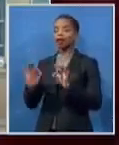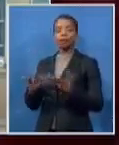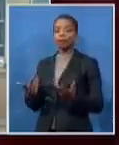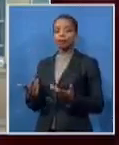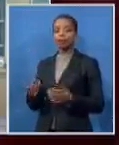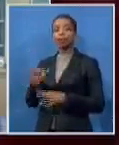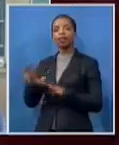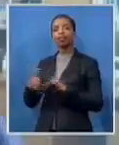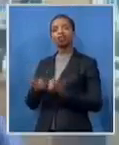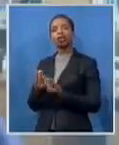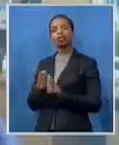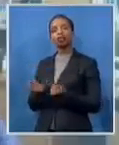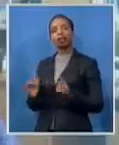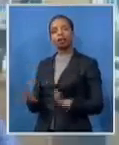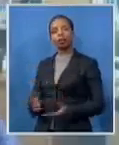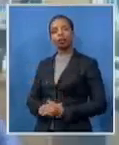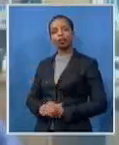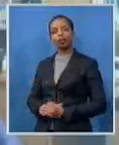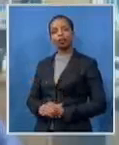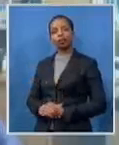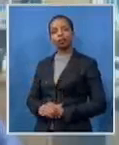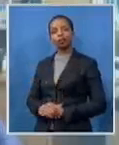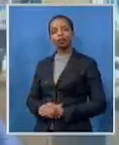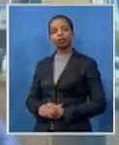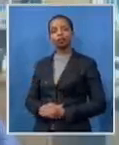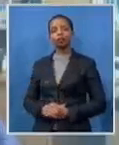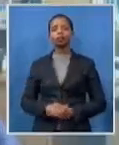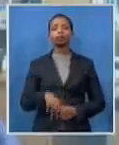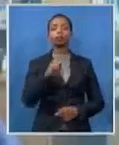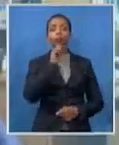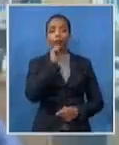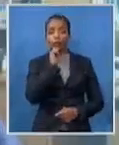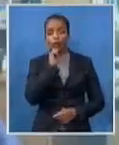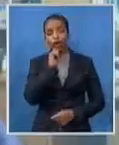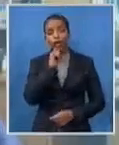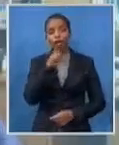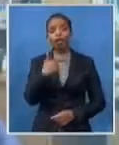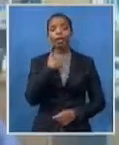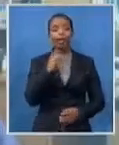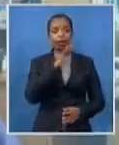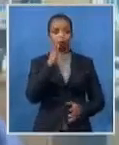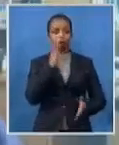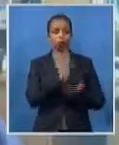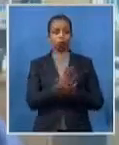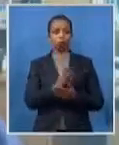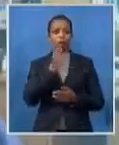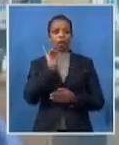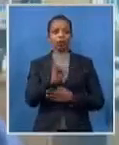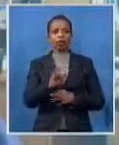Well, Desiree, good morning. I'm not quite sure what that challenge meant. I was also a bit surprised by